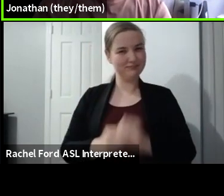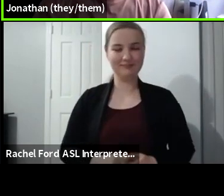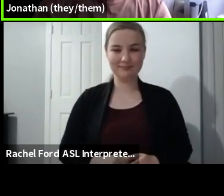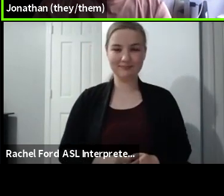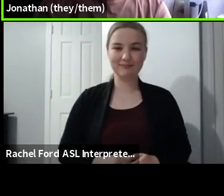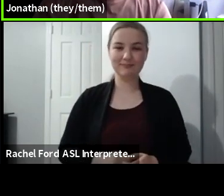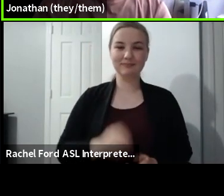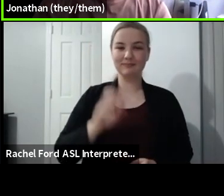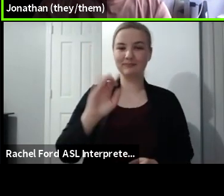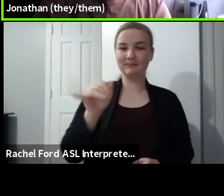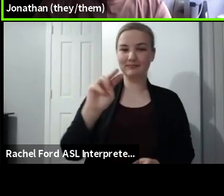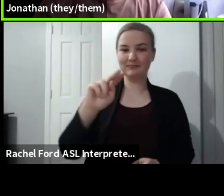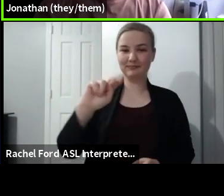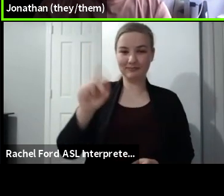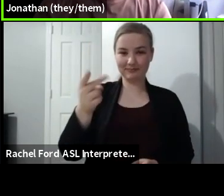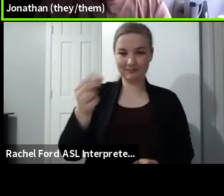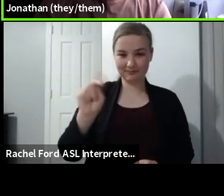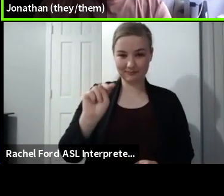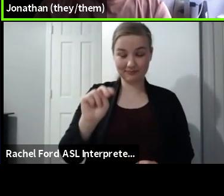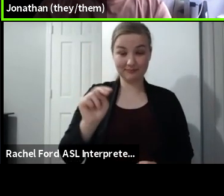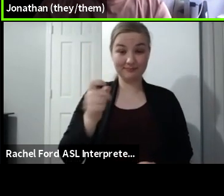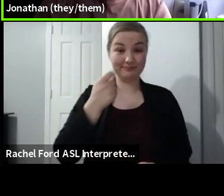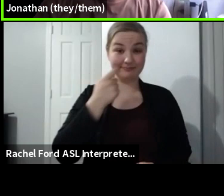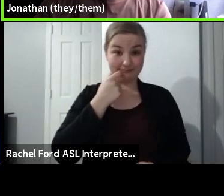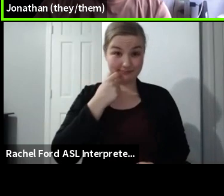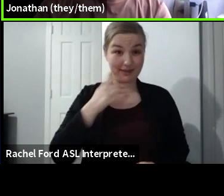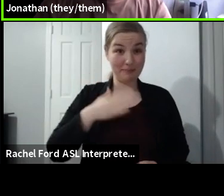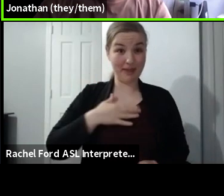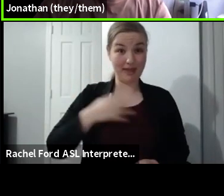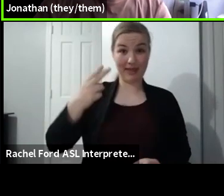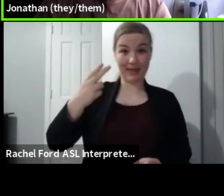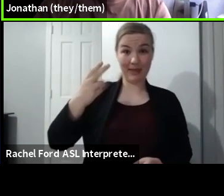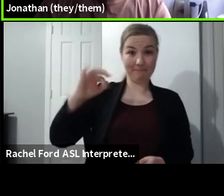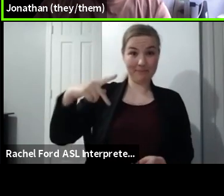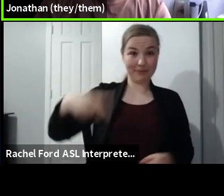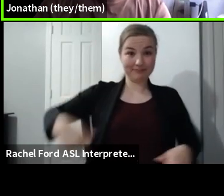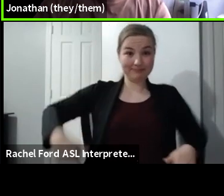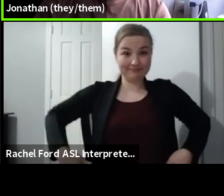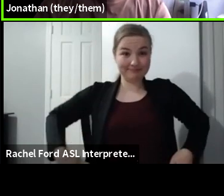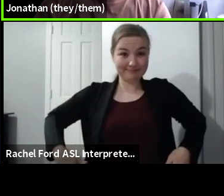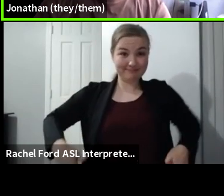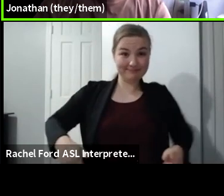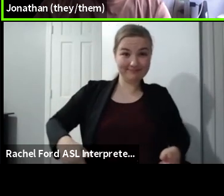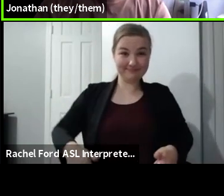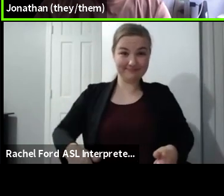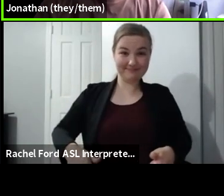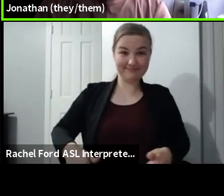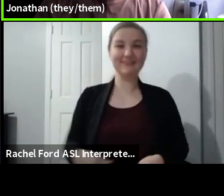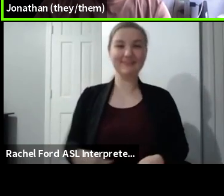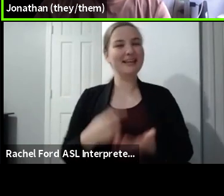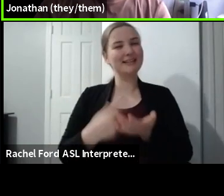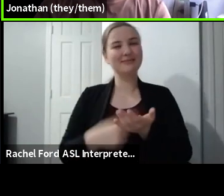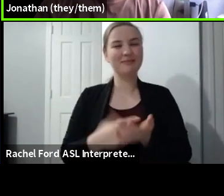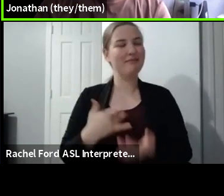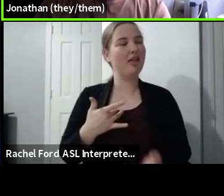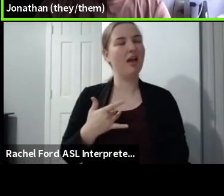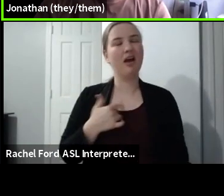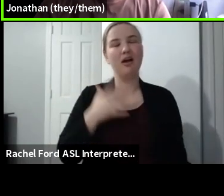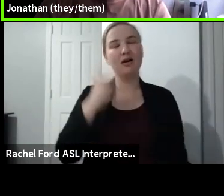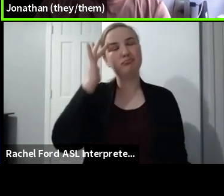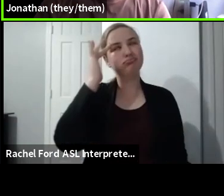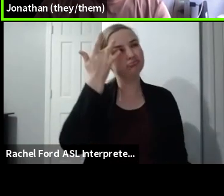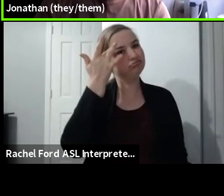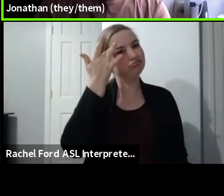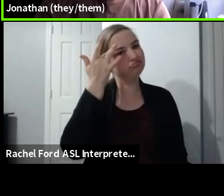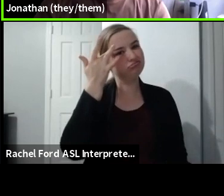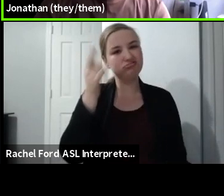Recently it's been my hips, actually, which is funny because sometimes when I'm like, I cannot deal with this day, like I'm just like already